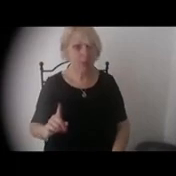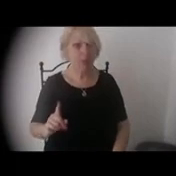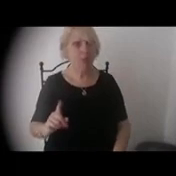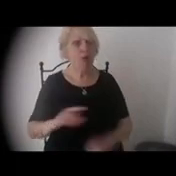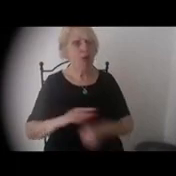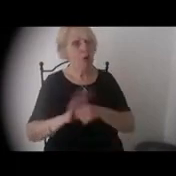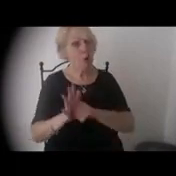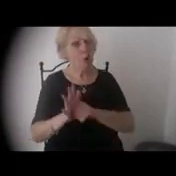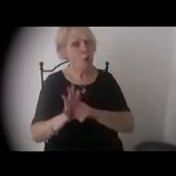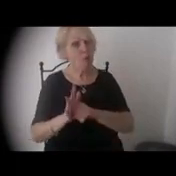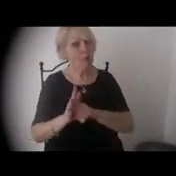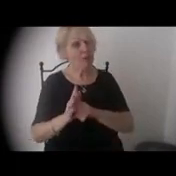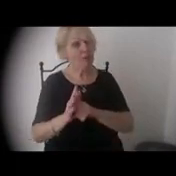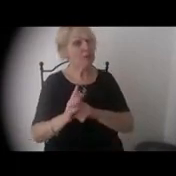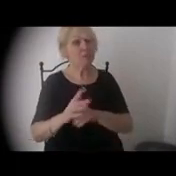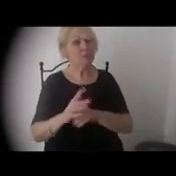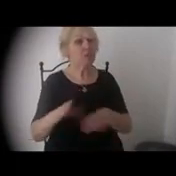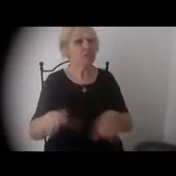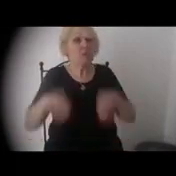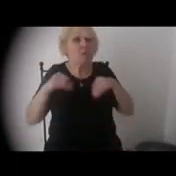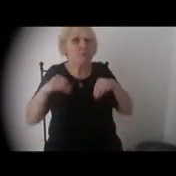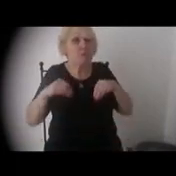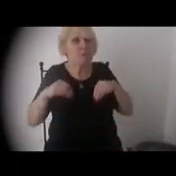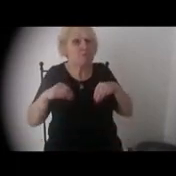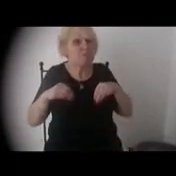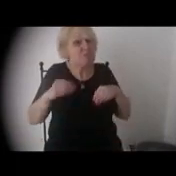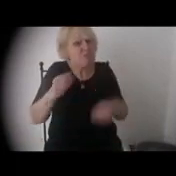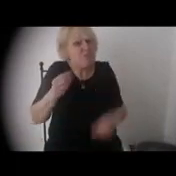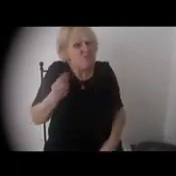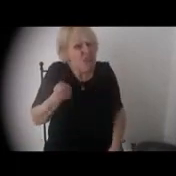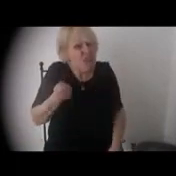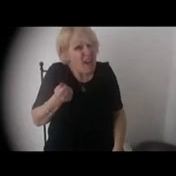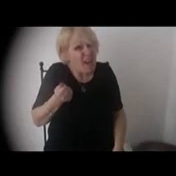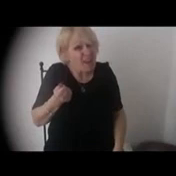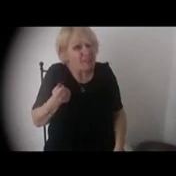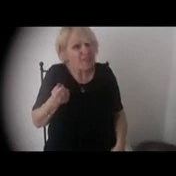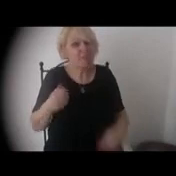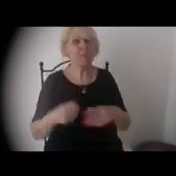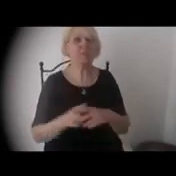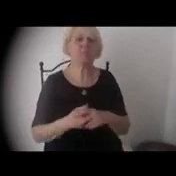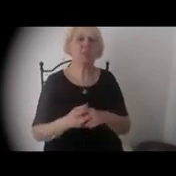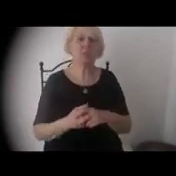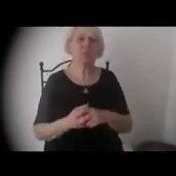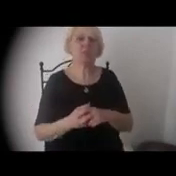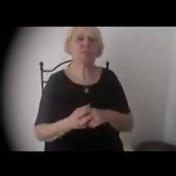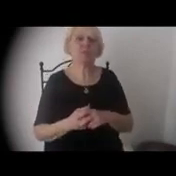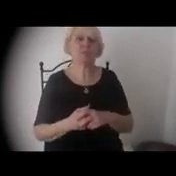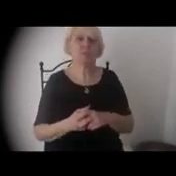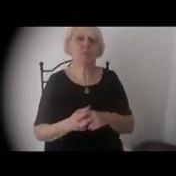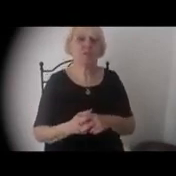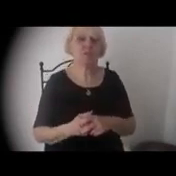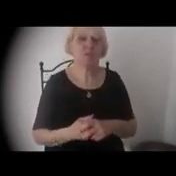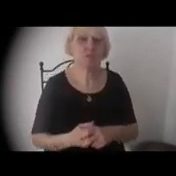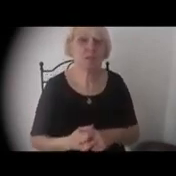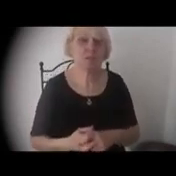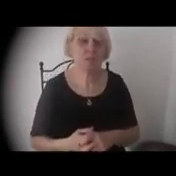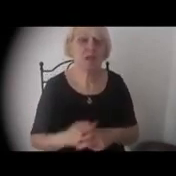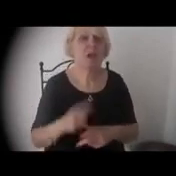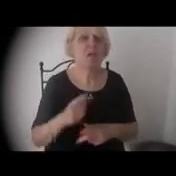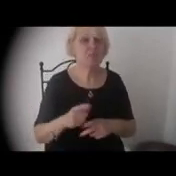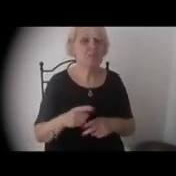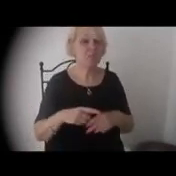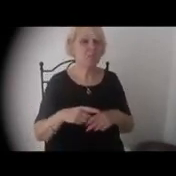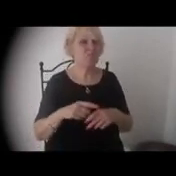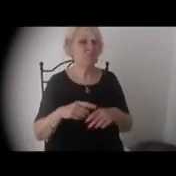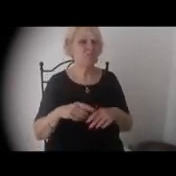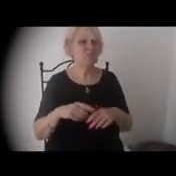actually the data on young people and the advice I had from our public health is actually children are very bad at getting it and very